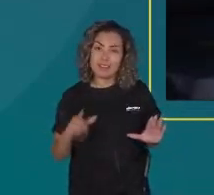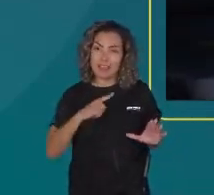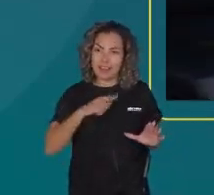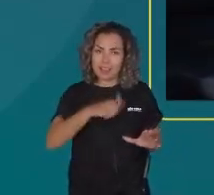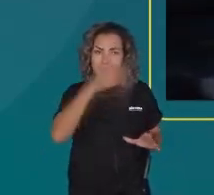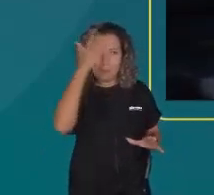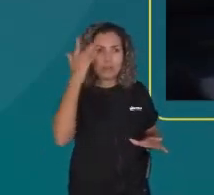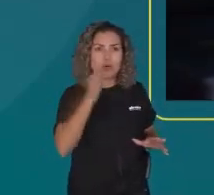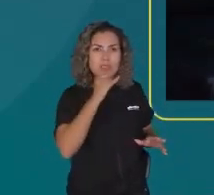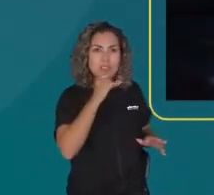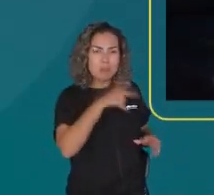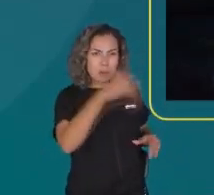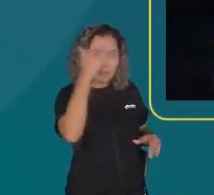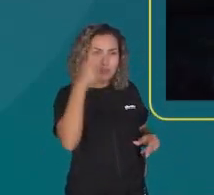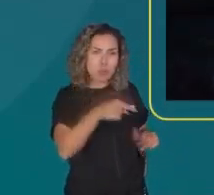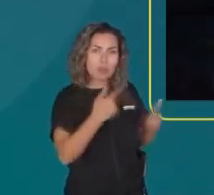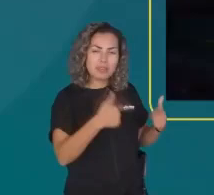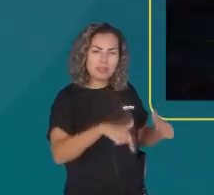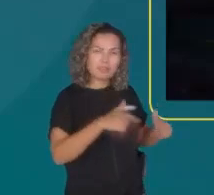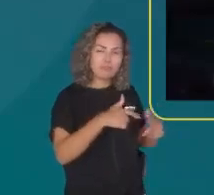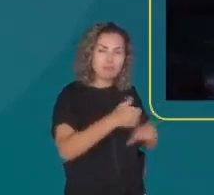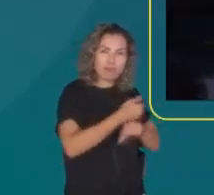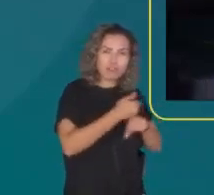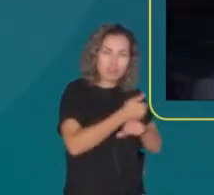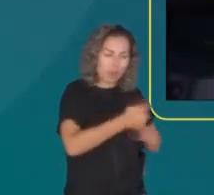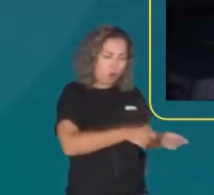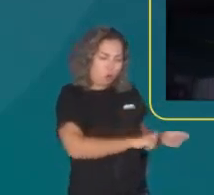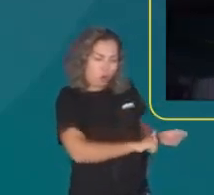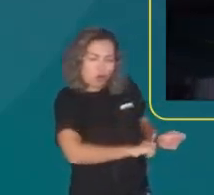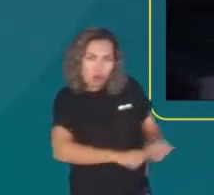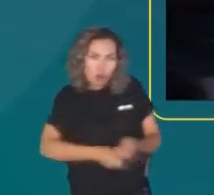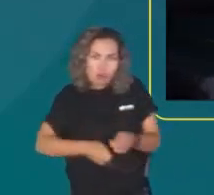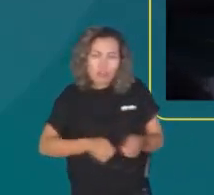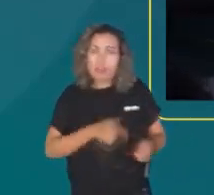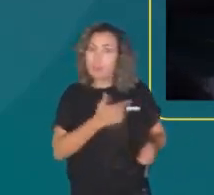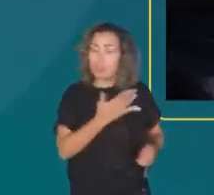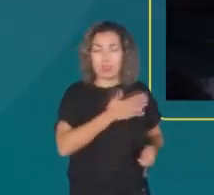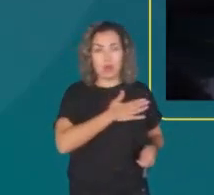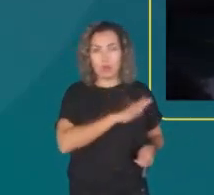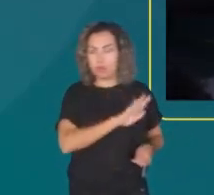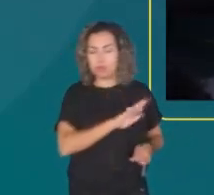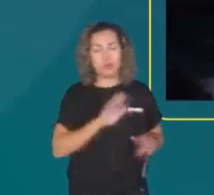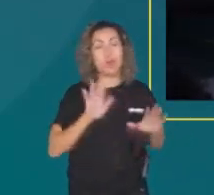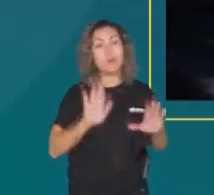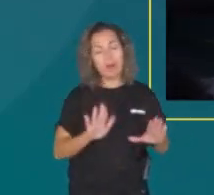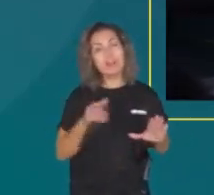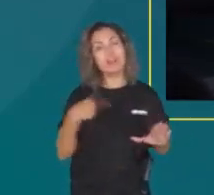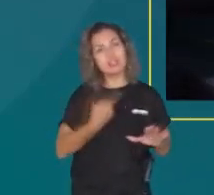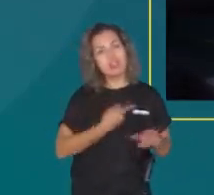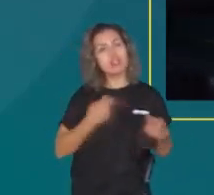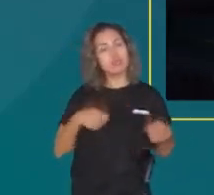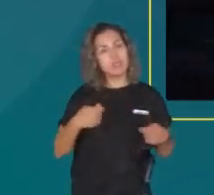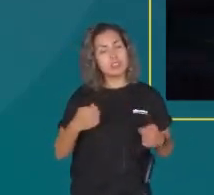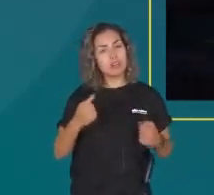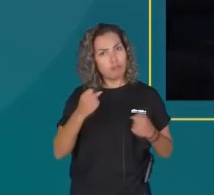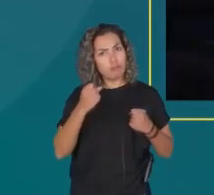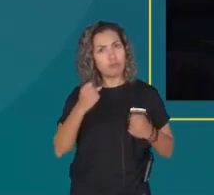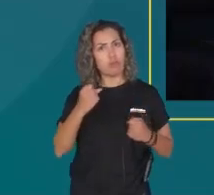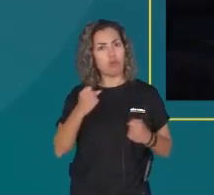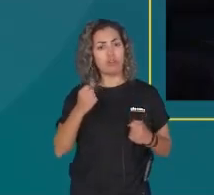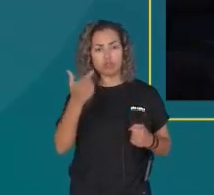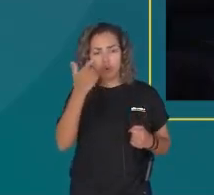that I think we need to be stronger on. It has a lot of impact on our health, on our biodiversity, on